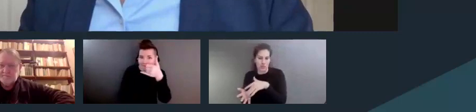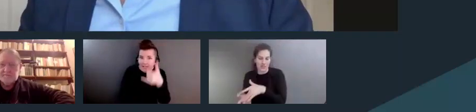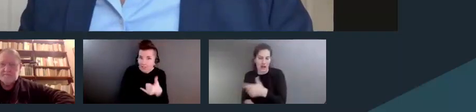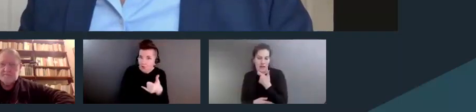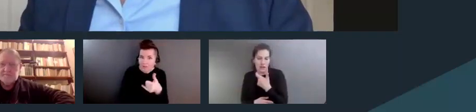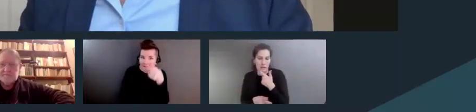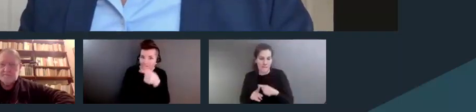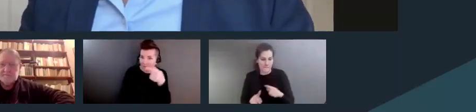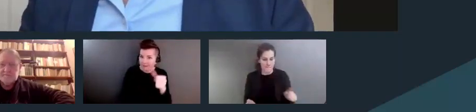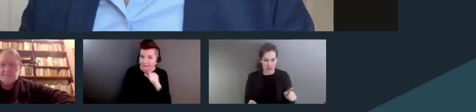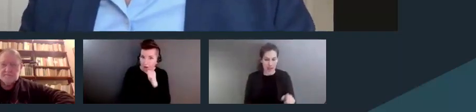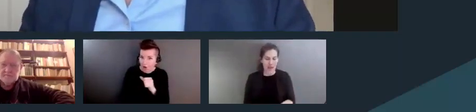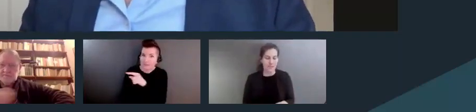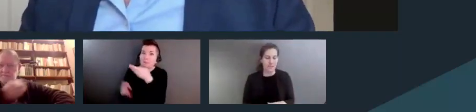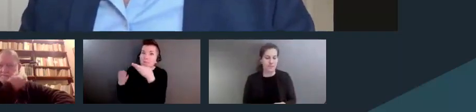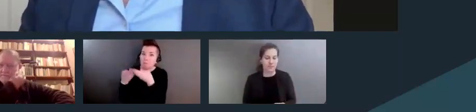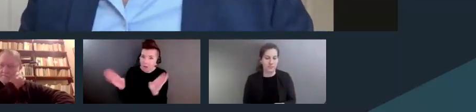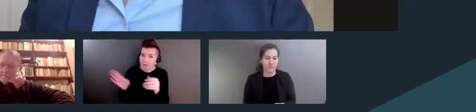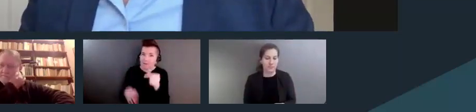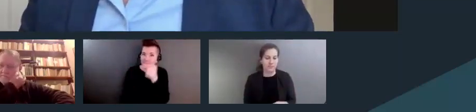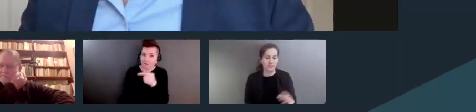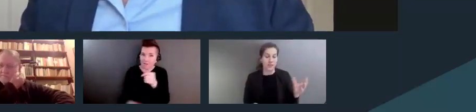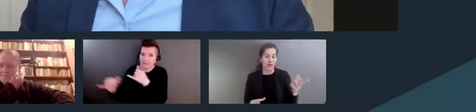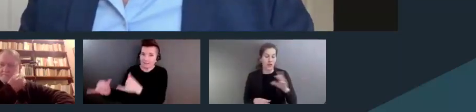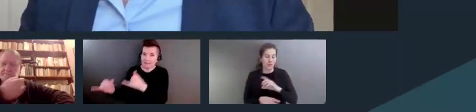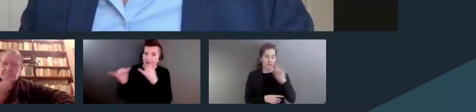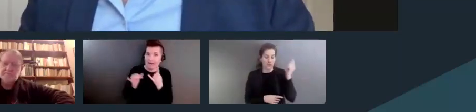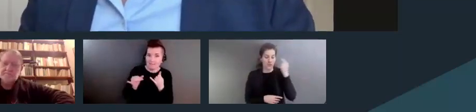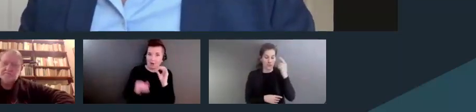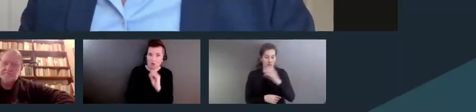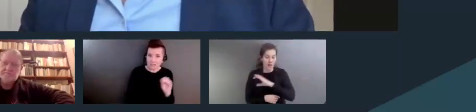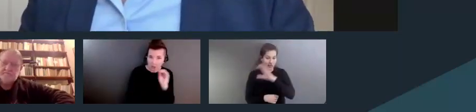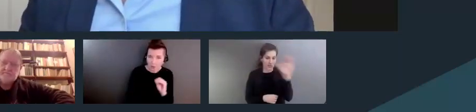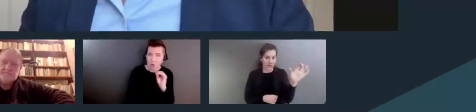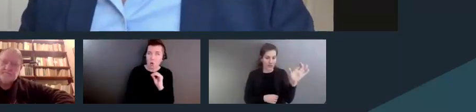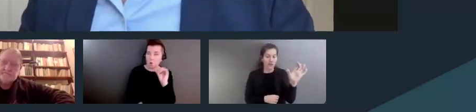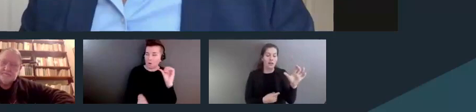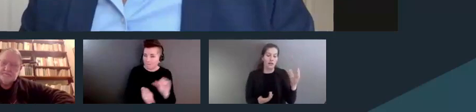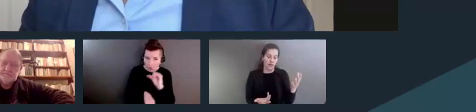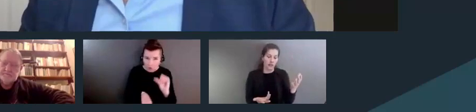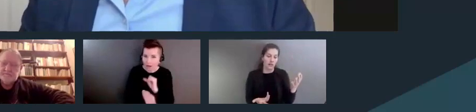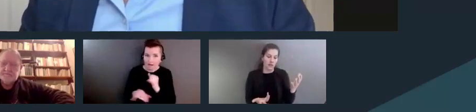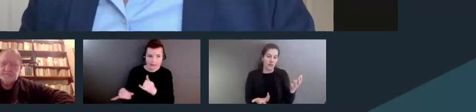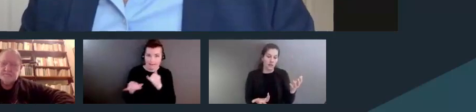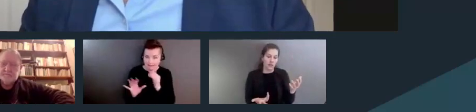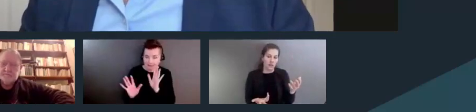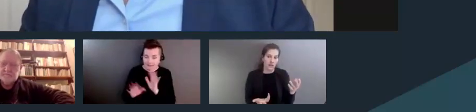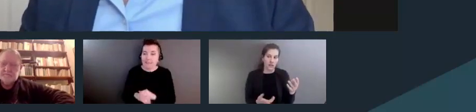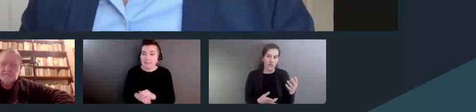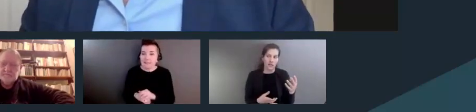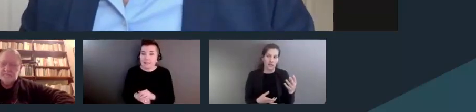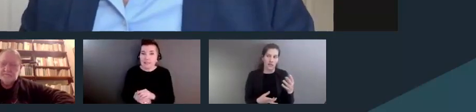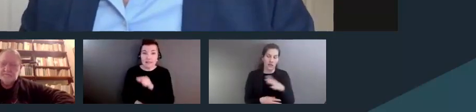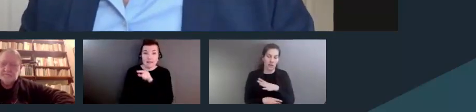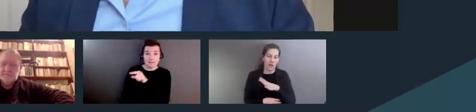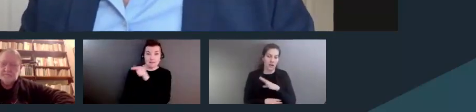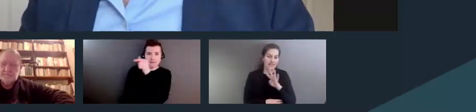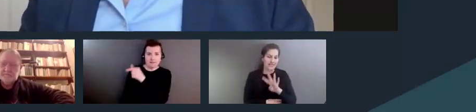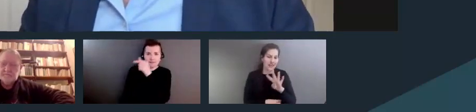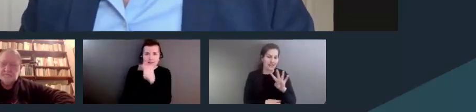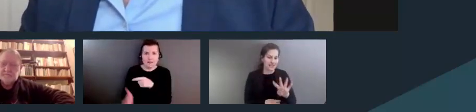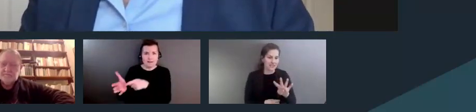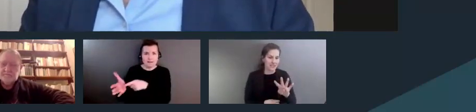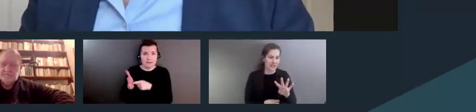it's public government like Ontario or Alberta. That government legislated the requirement to have